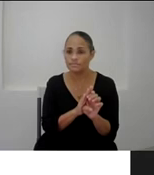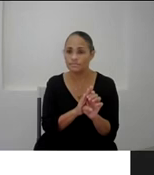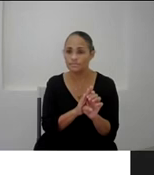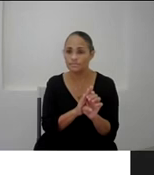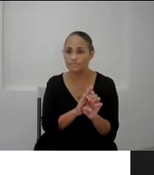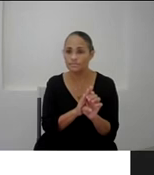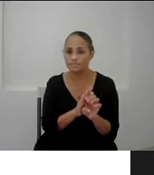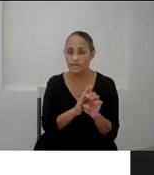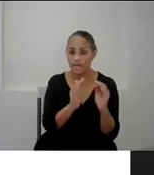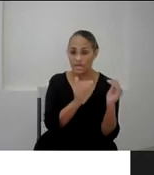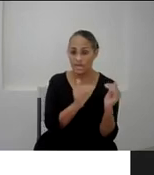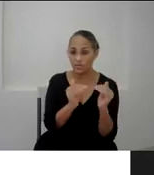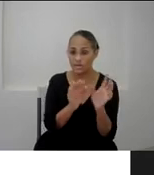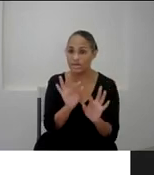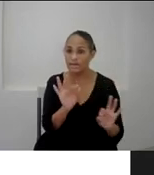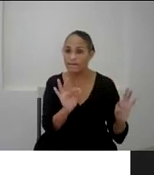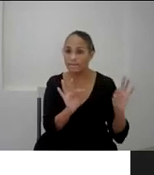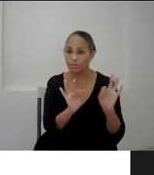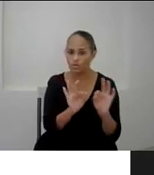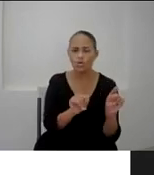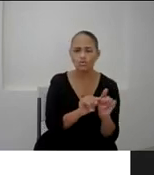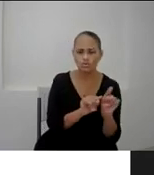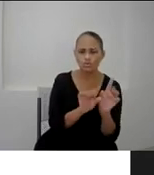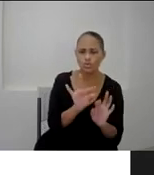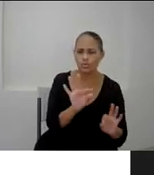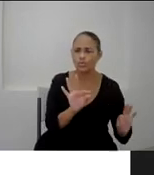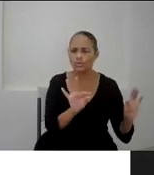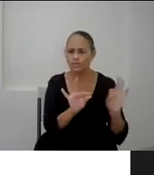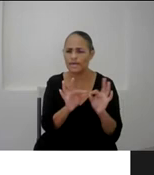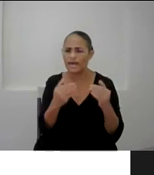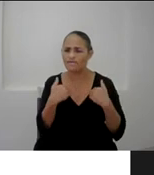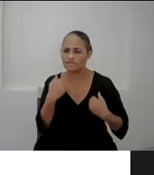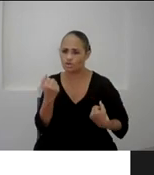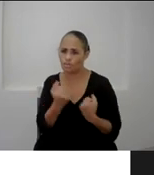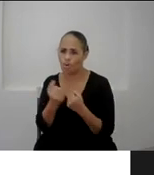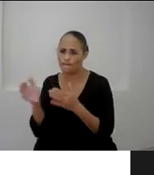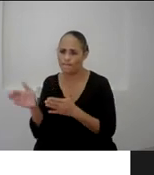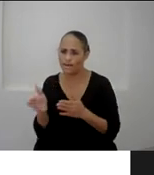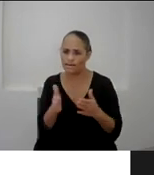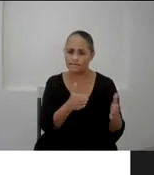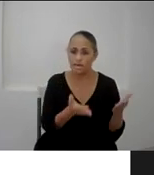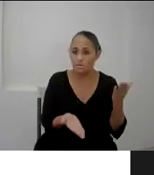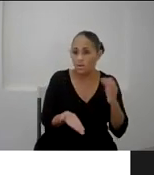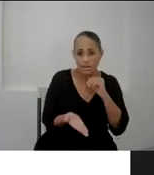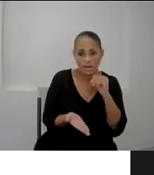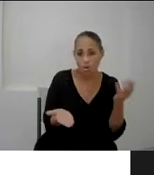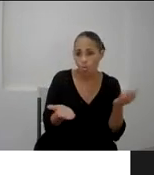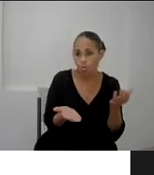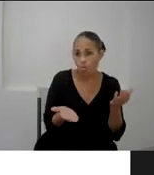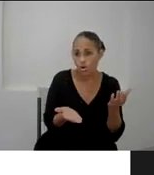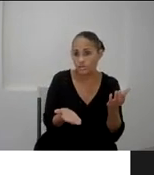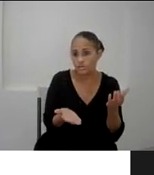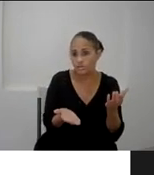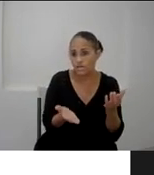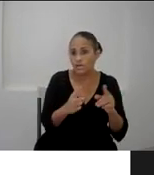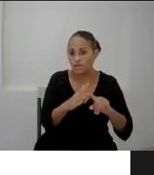Equally importantly, are behavioural support plans. They're probably not what most people would